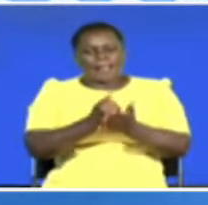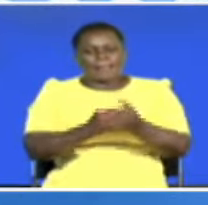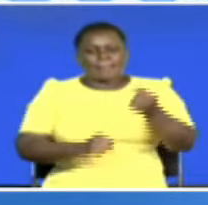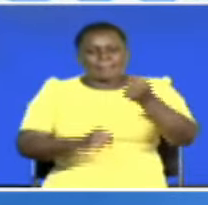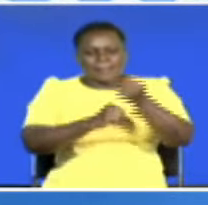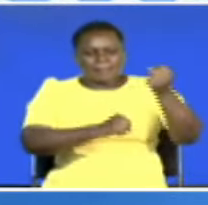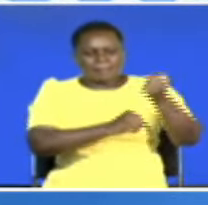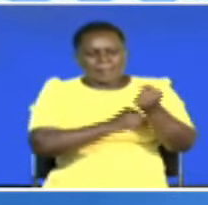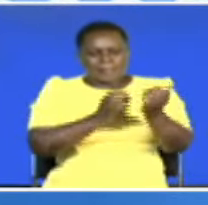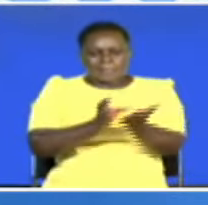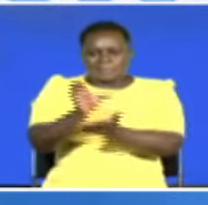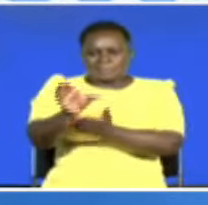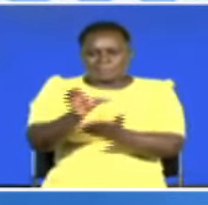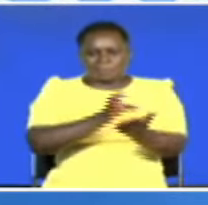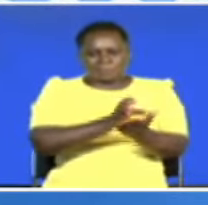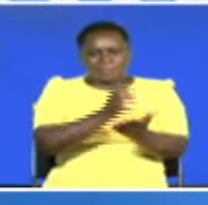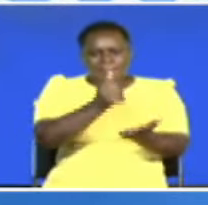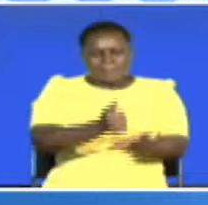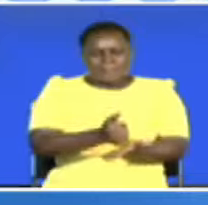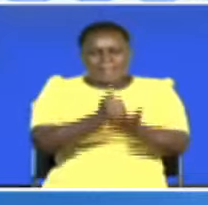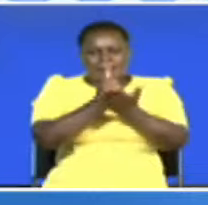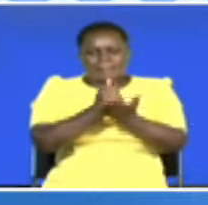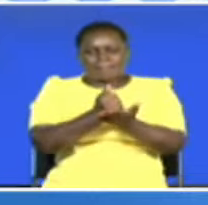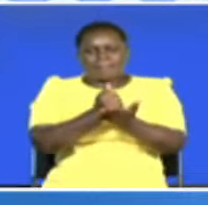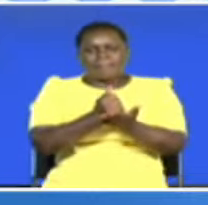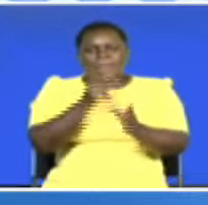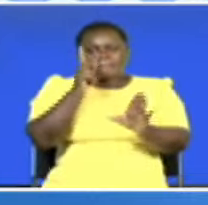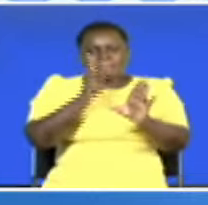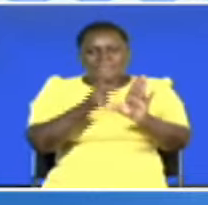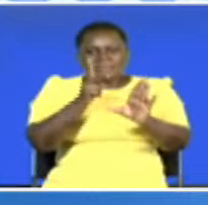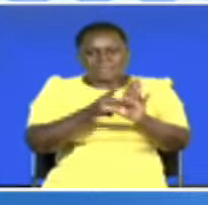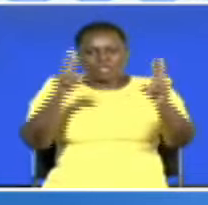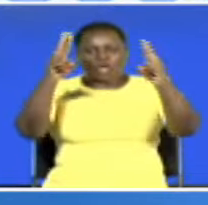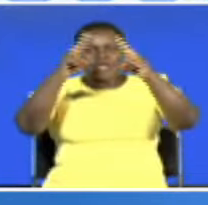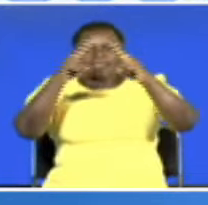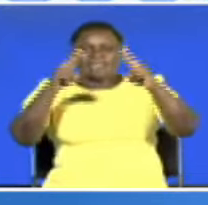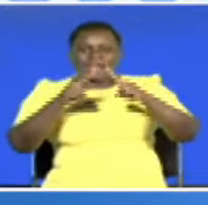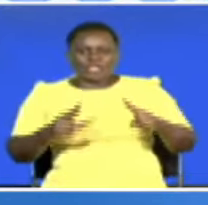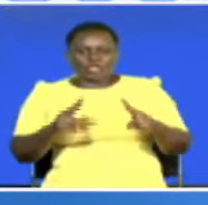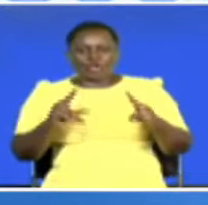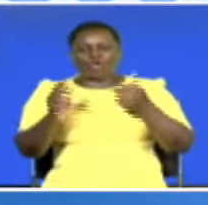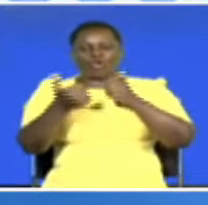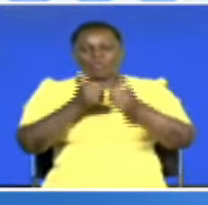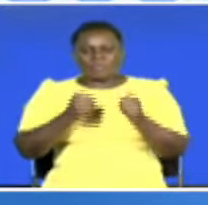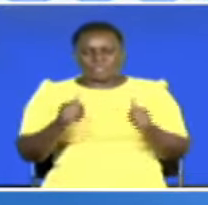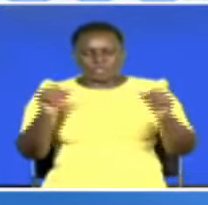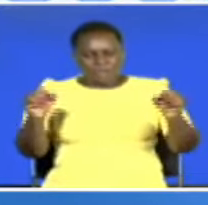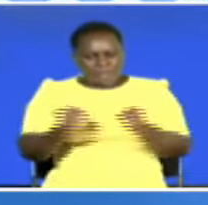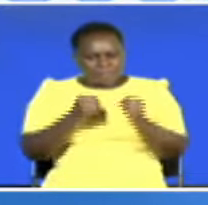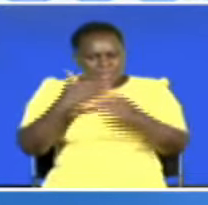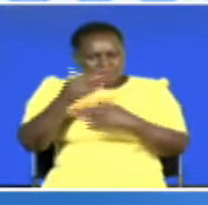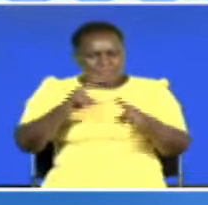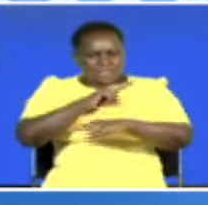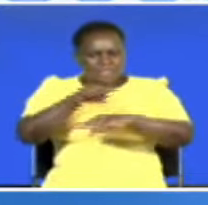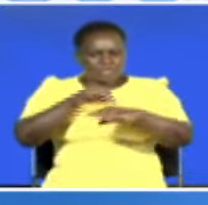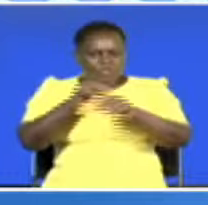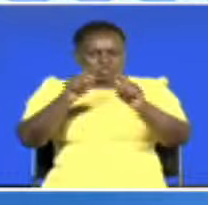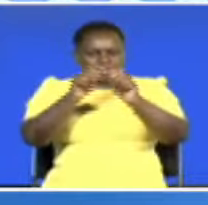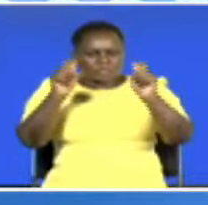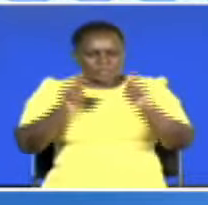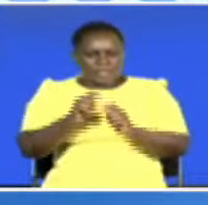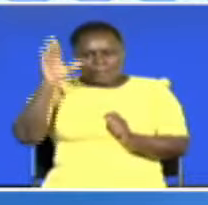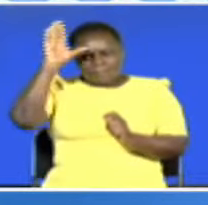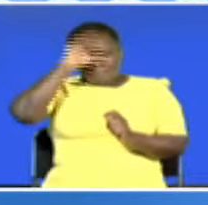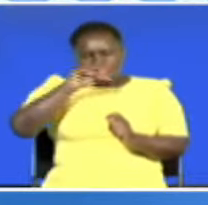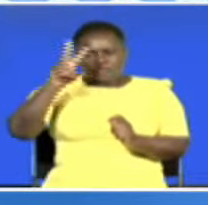them financially, a move that will enable them to take part in international events. This comes after the national teams